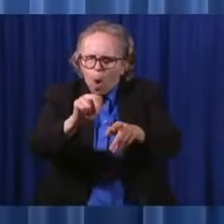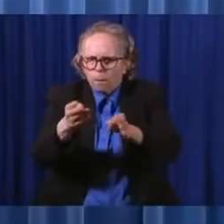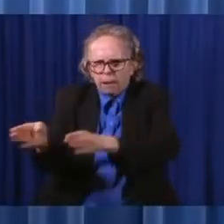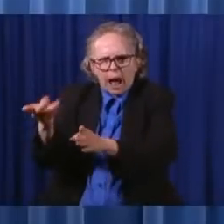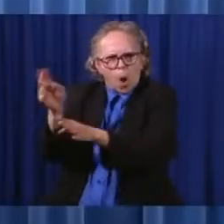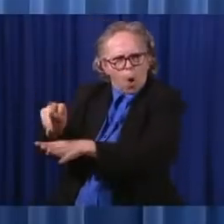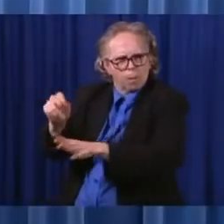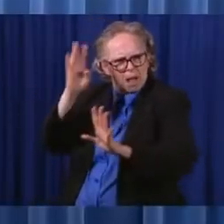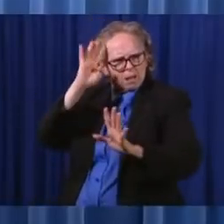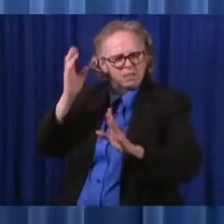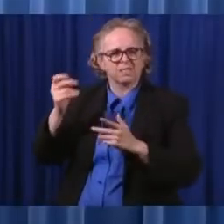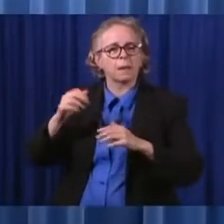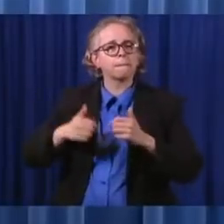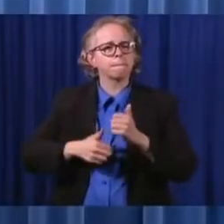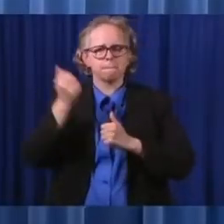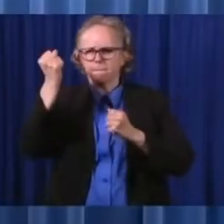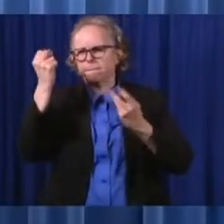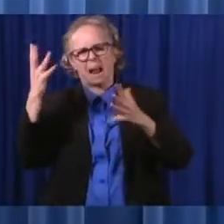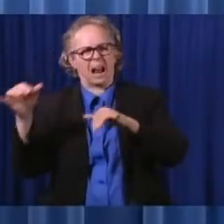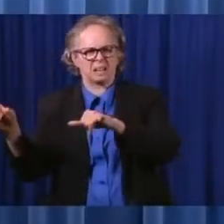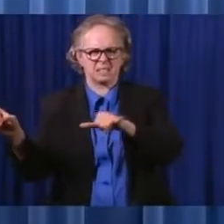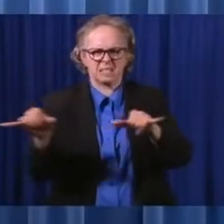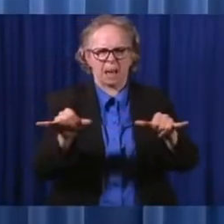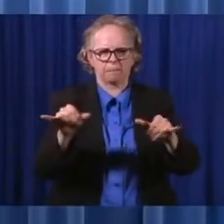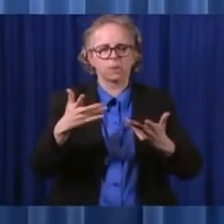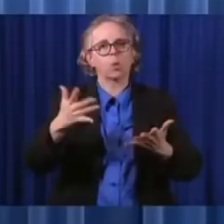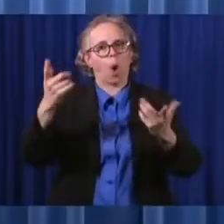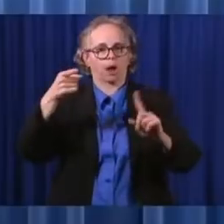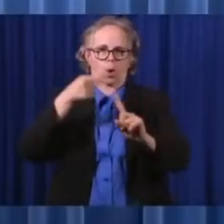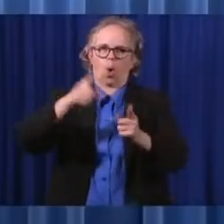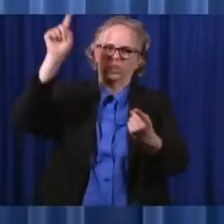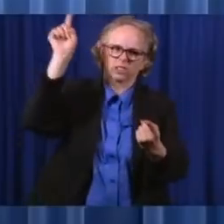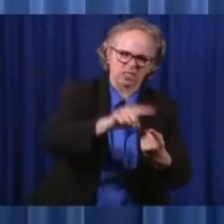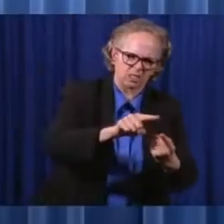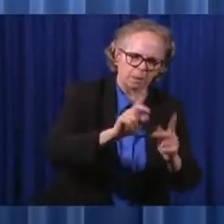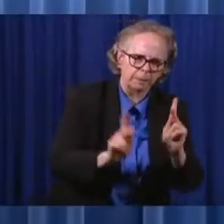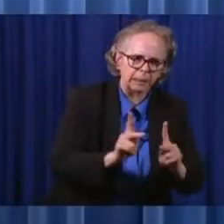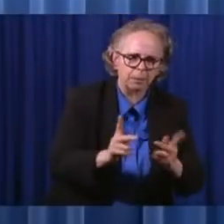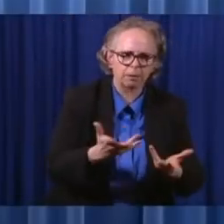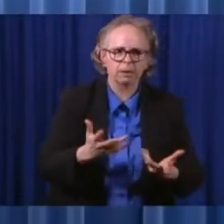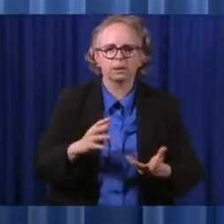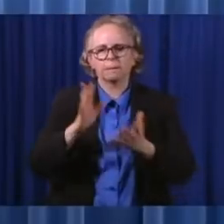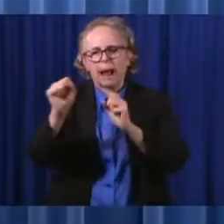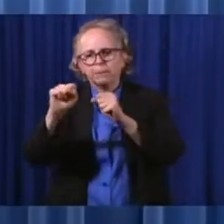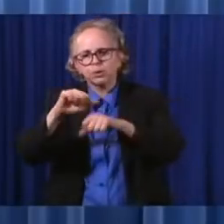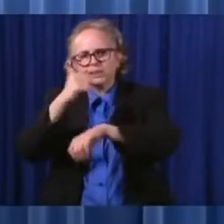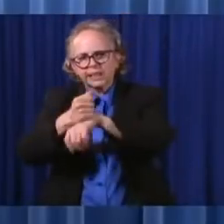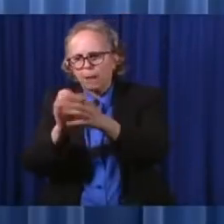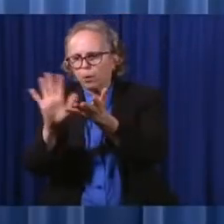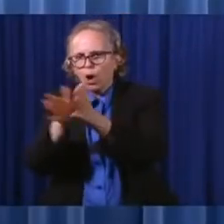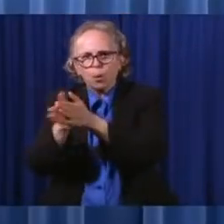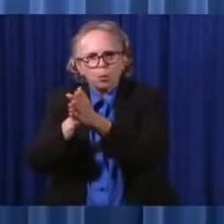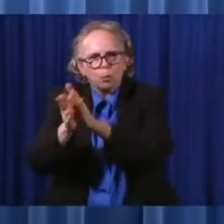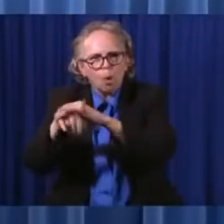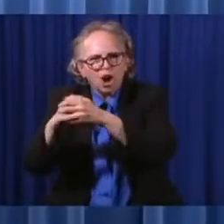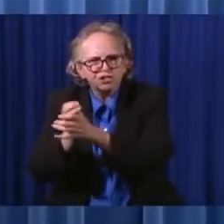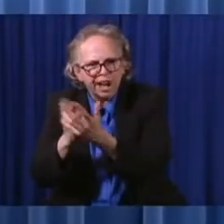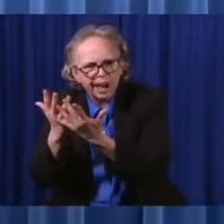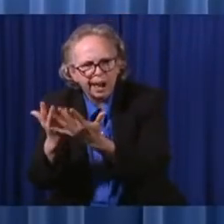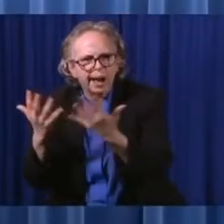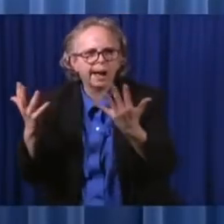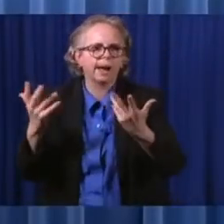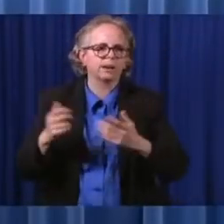people, provide for sanitation, in some cases provide for one-way traffic. They are quite